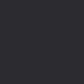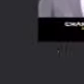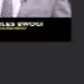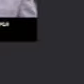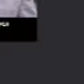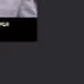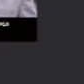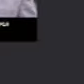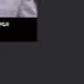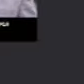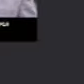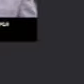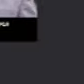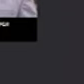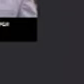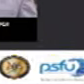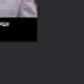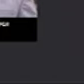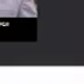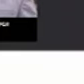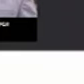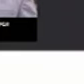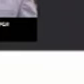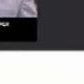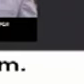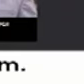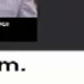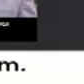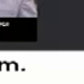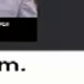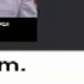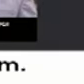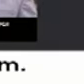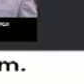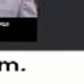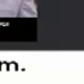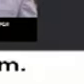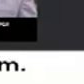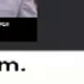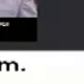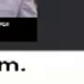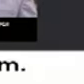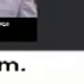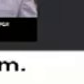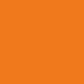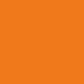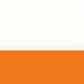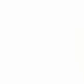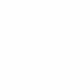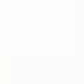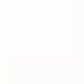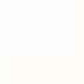Miller Association and Rice Agro-Processor, and Charles Boji, the moderator, this Sunday, the 7th of June at 5